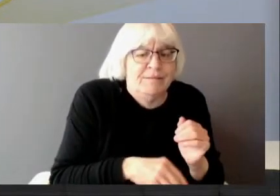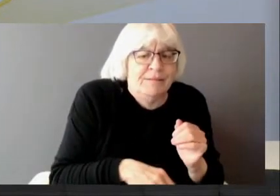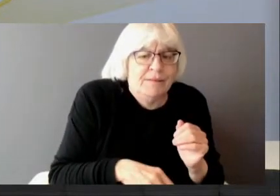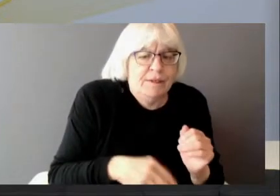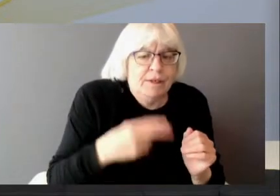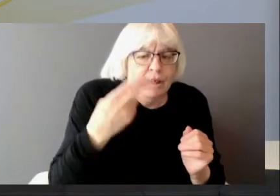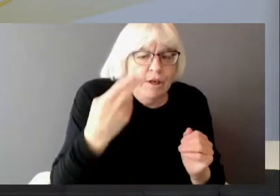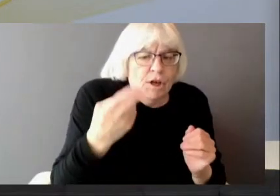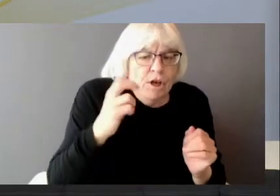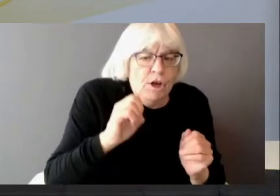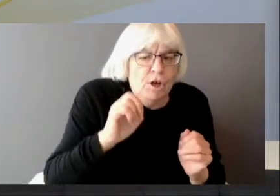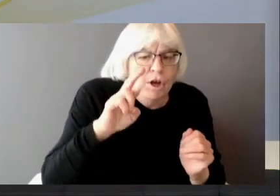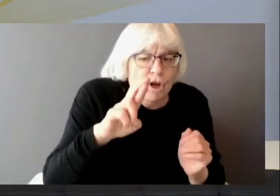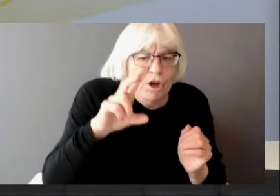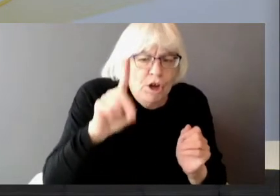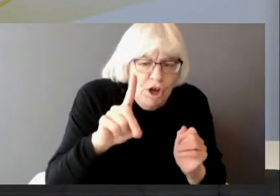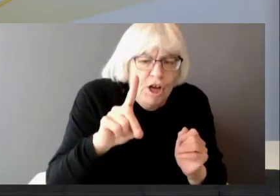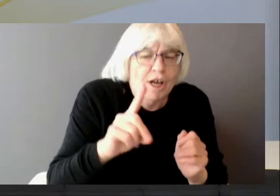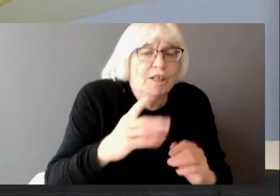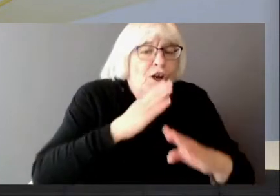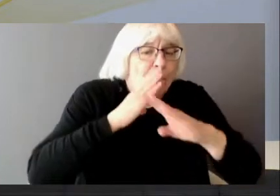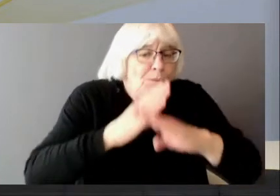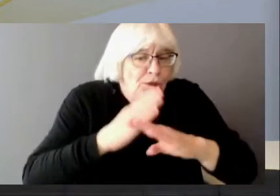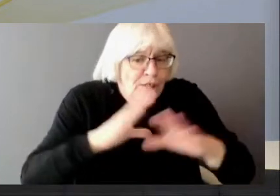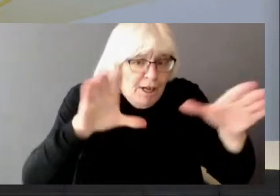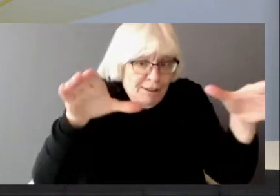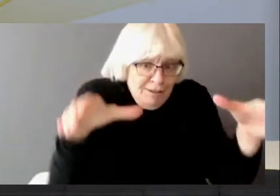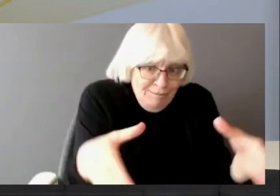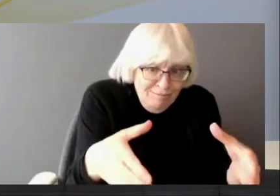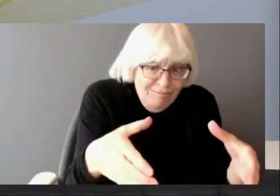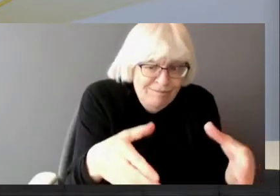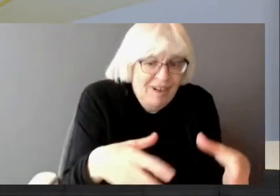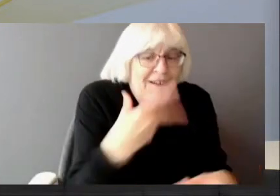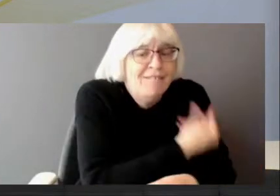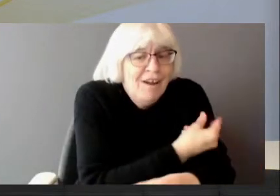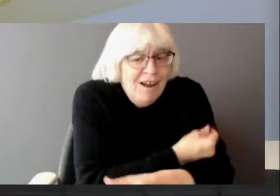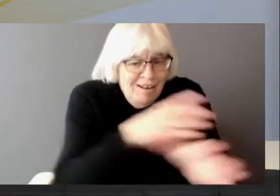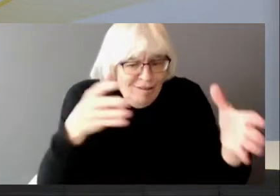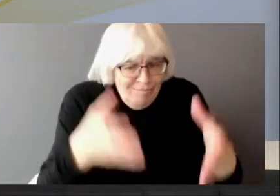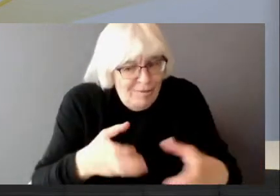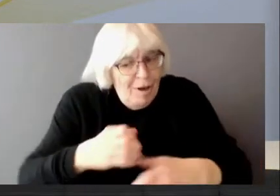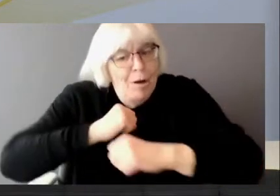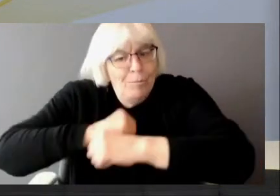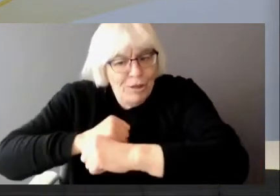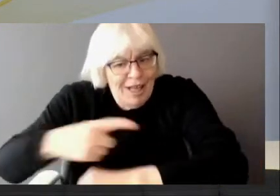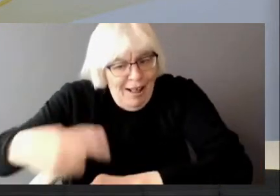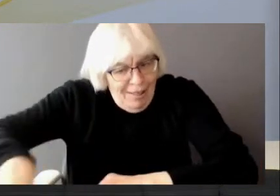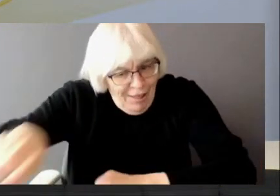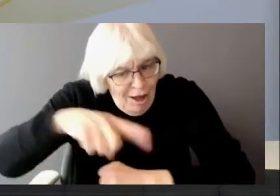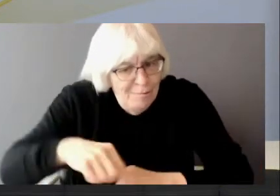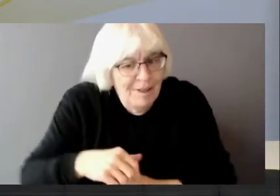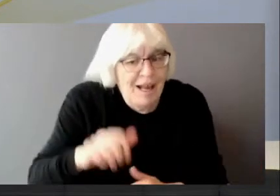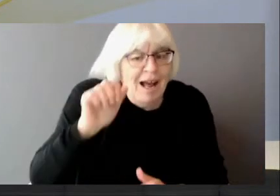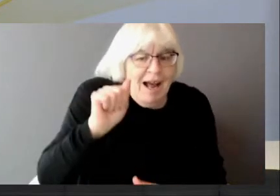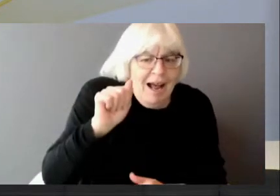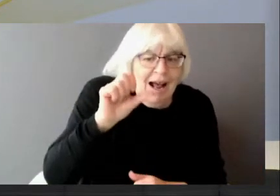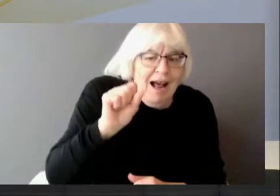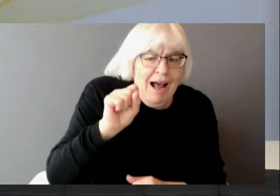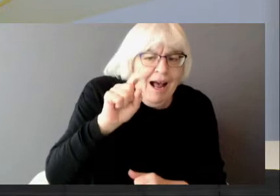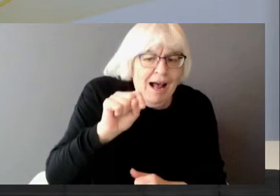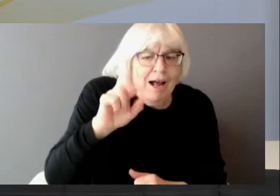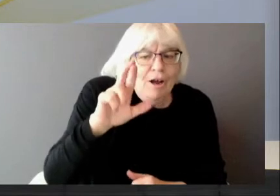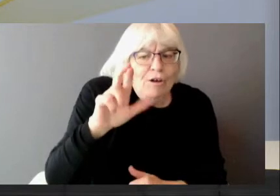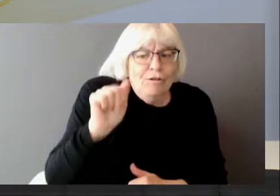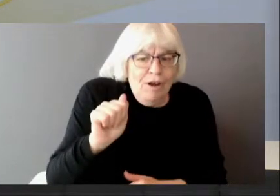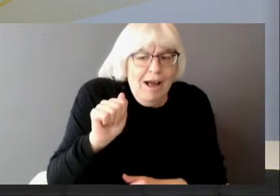other vaccines, which are stored at the 2 to 8 degrees Celsius, are anticipated soon,